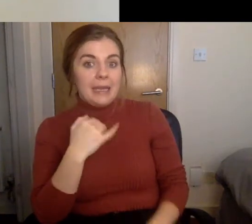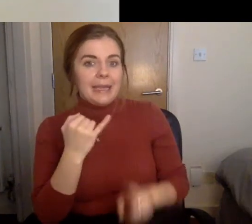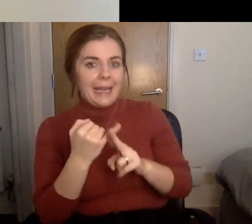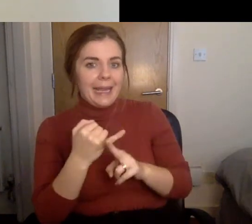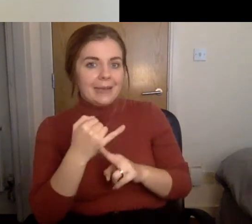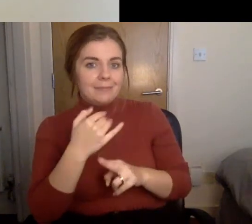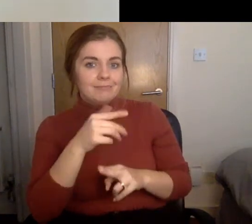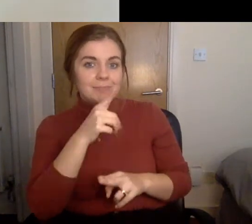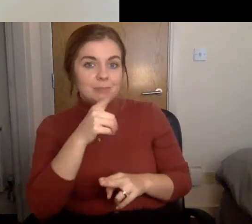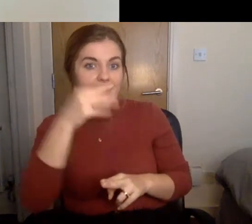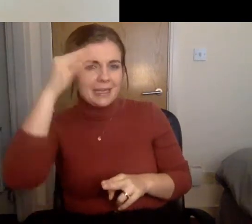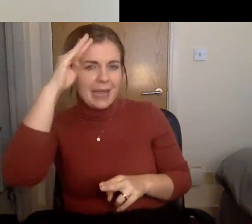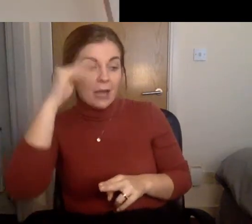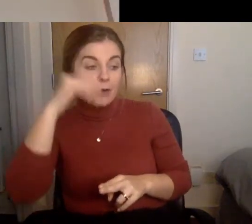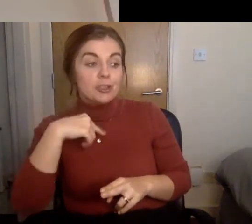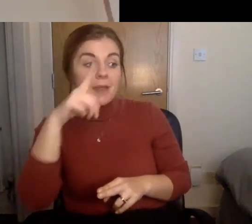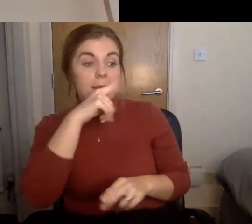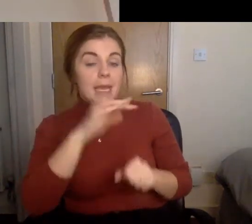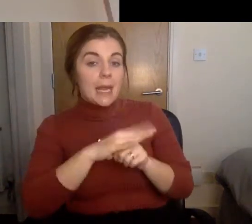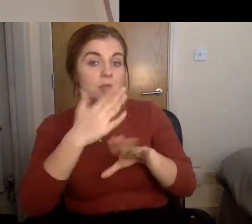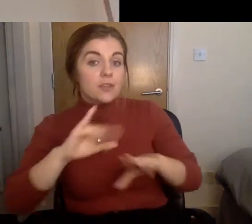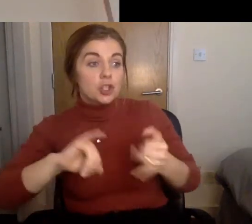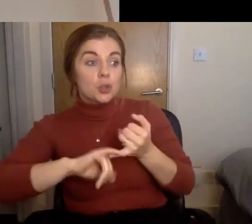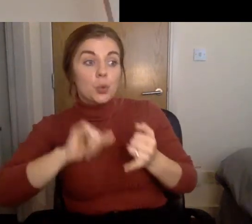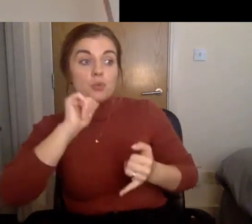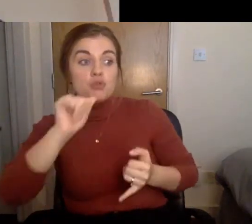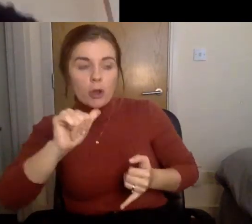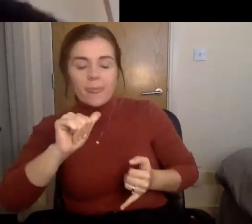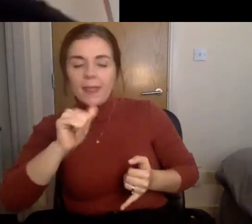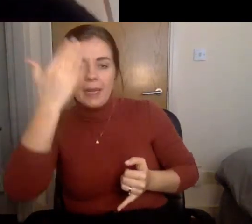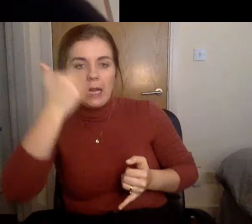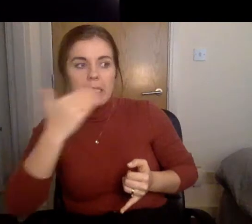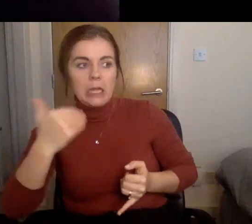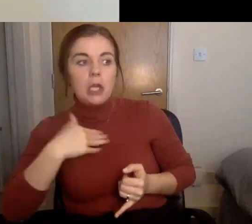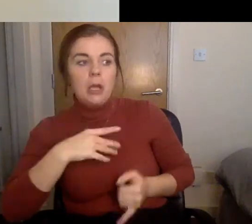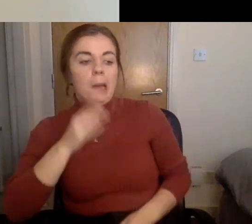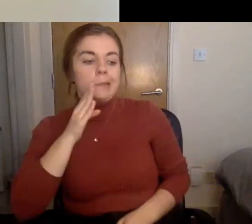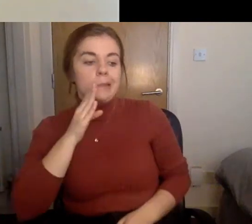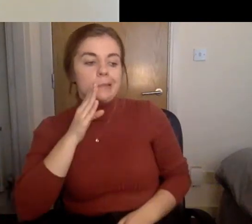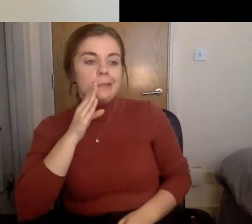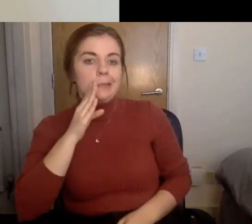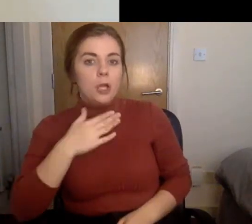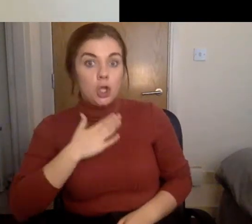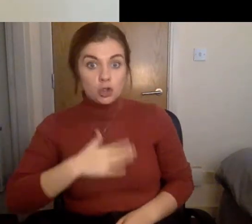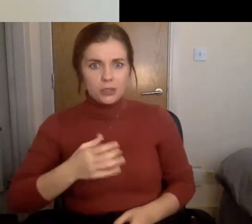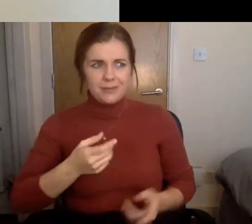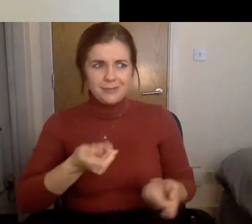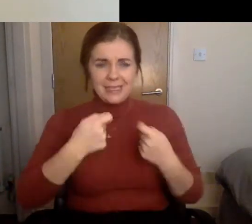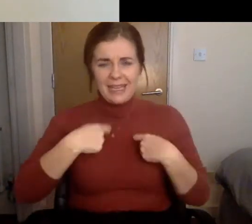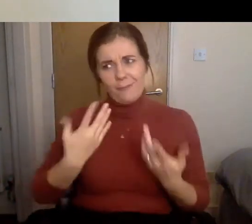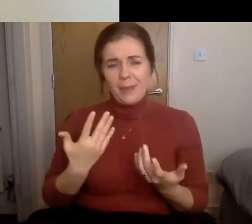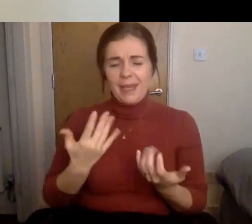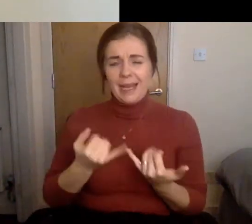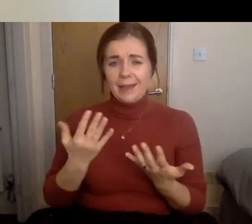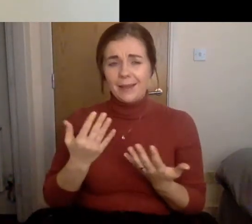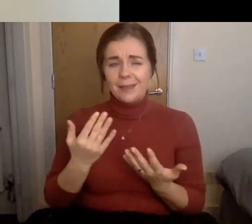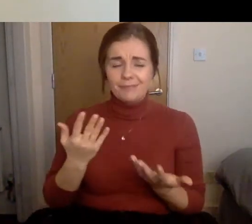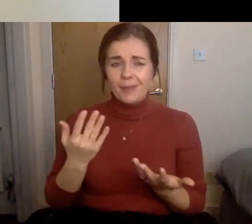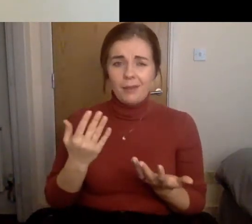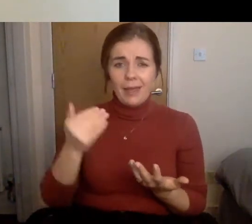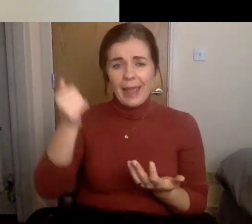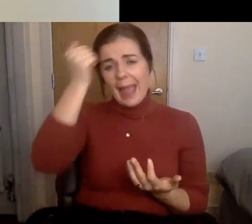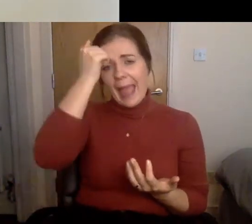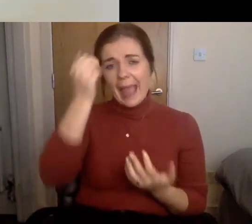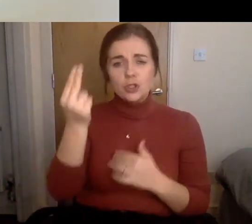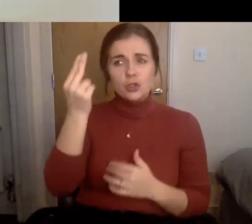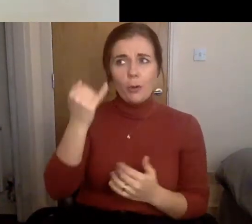of the children who weren't Catholic, just to give me the heads up, so that I wouldn't be embarrassed and they wouldn't be embarrassed.